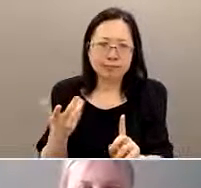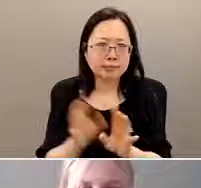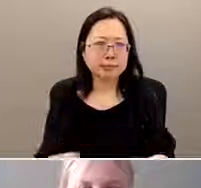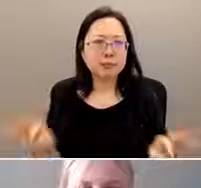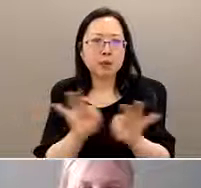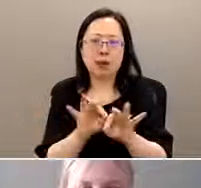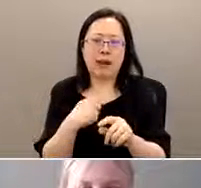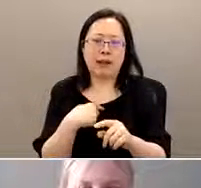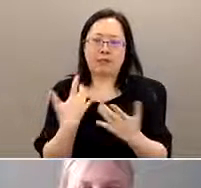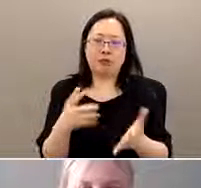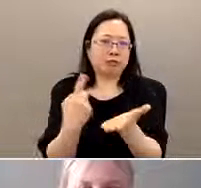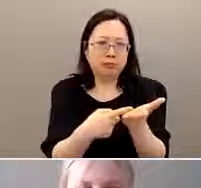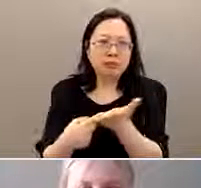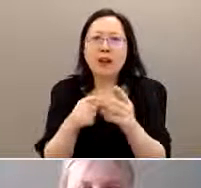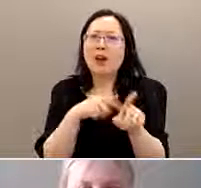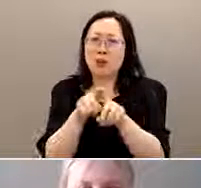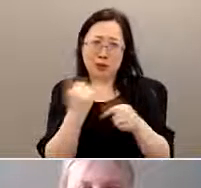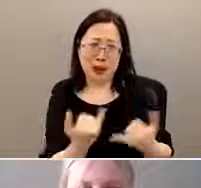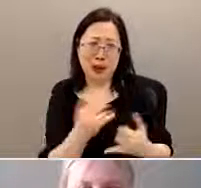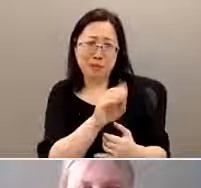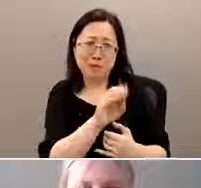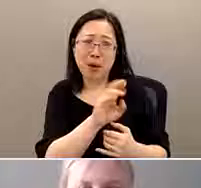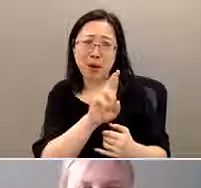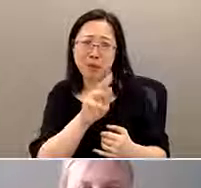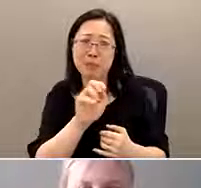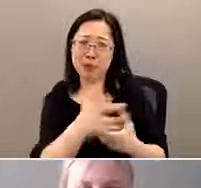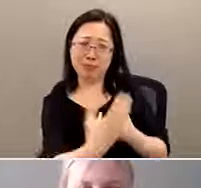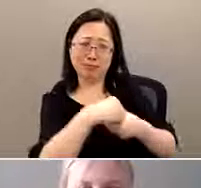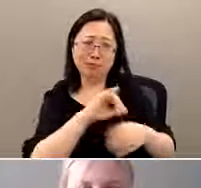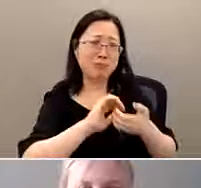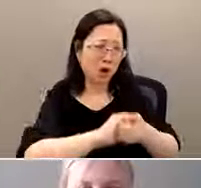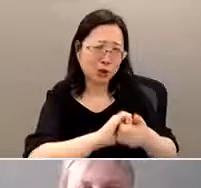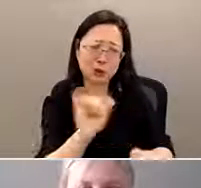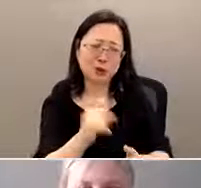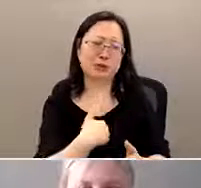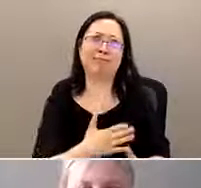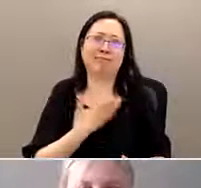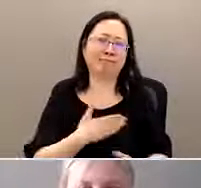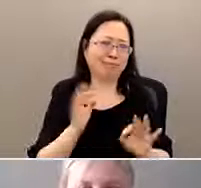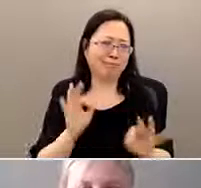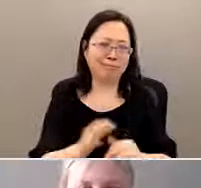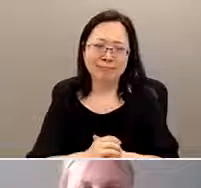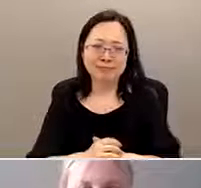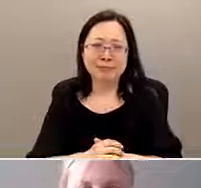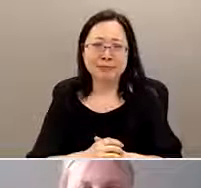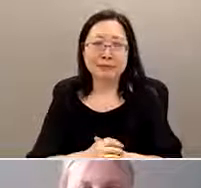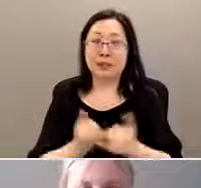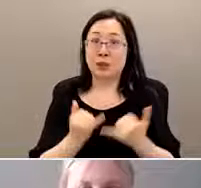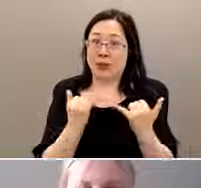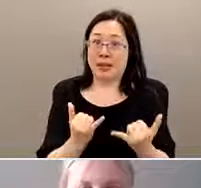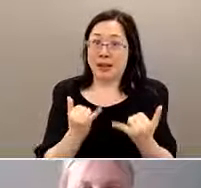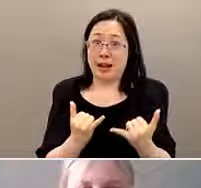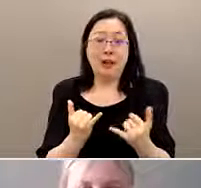I had said, we also have Bob Rumble on board as a partner, so that's incredibly exciting too. If you have